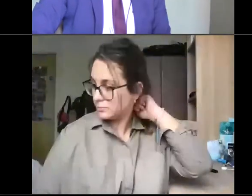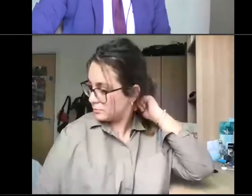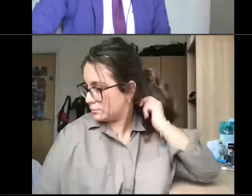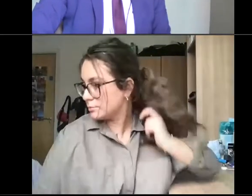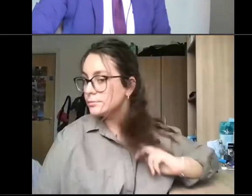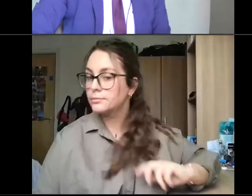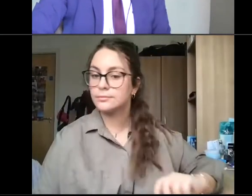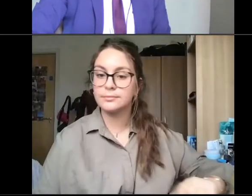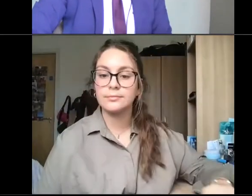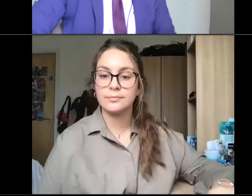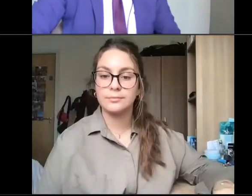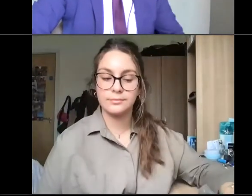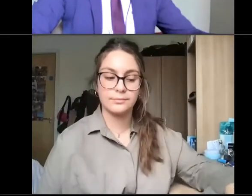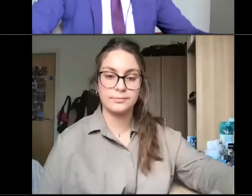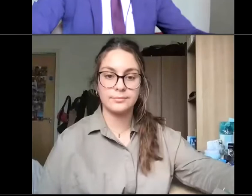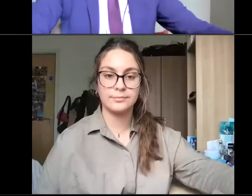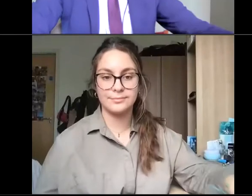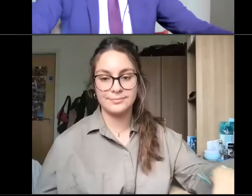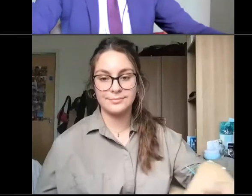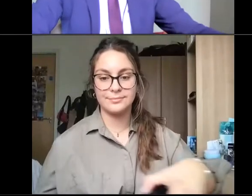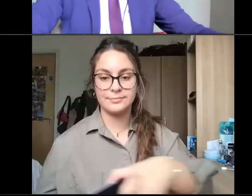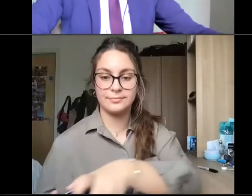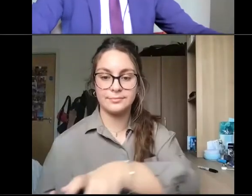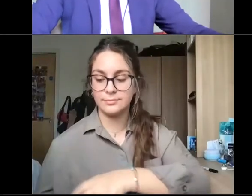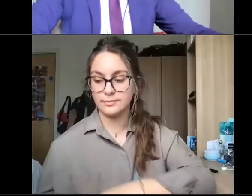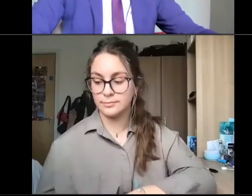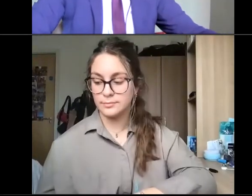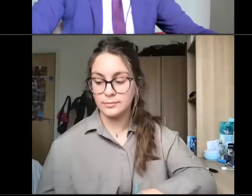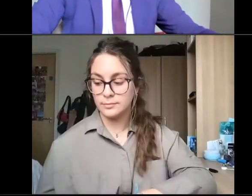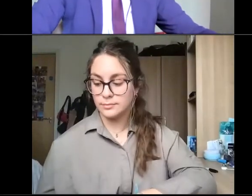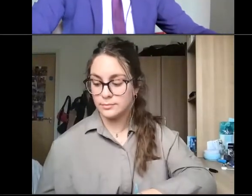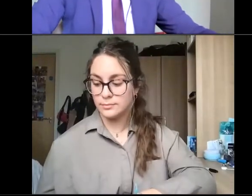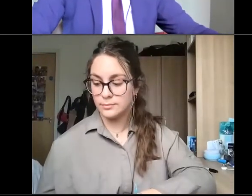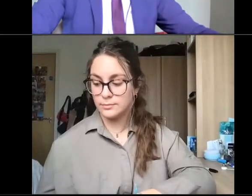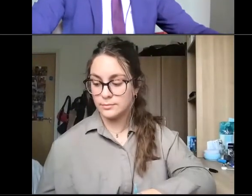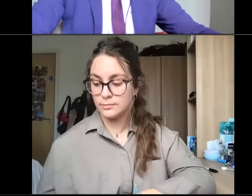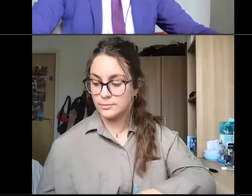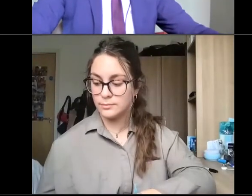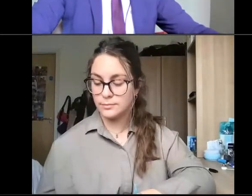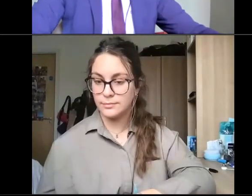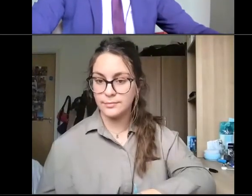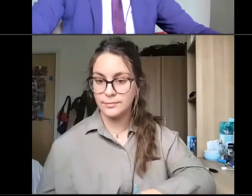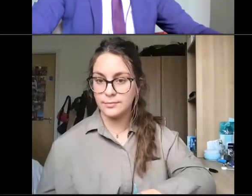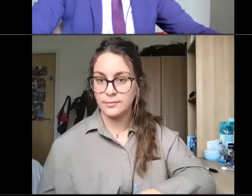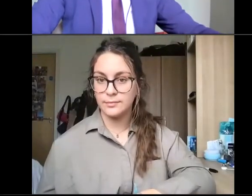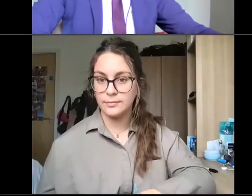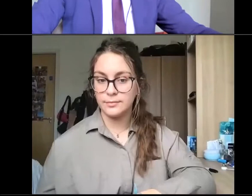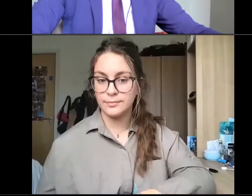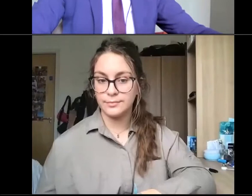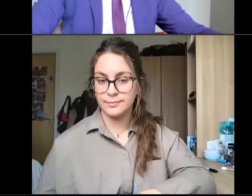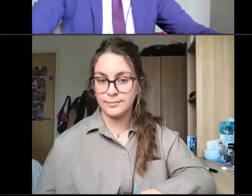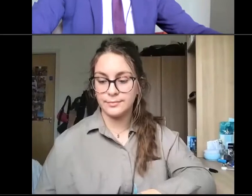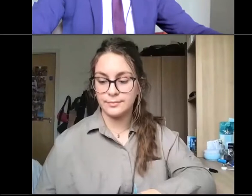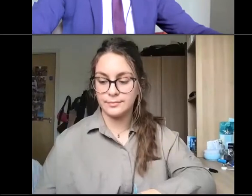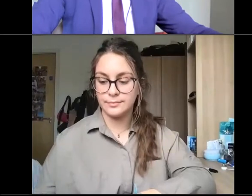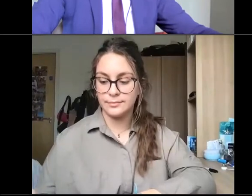Right, I think we've got plenty of people online, so we'll make a start. So welcome to our webinar today. This is the first